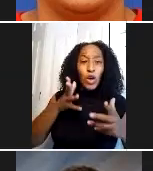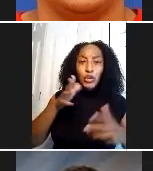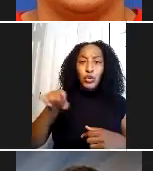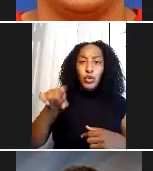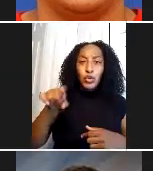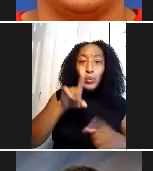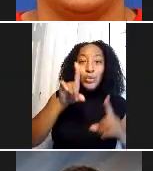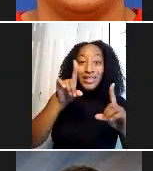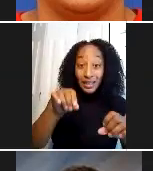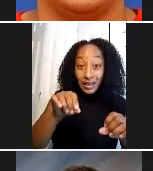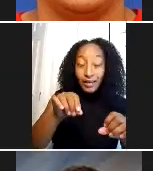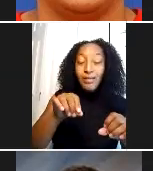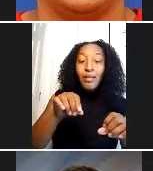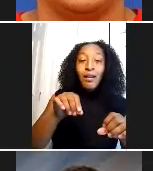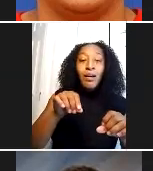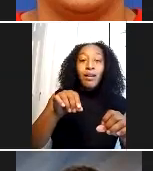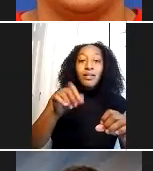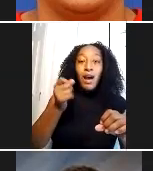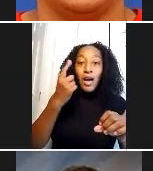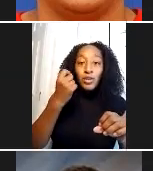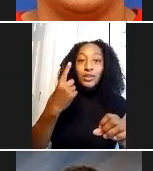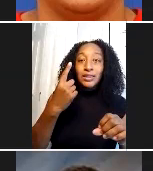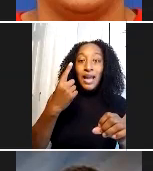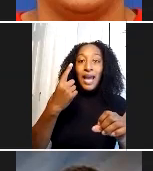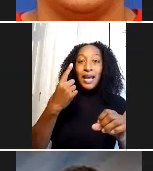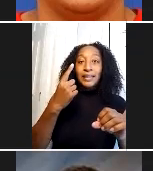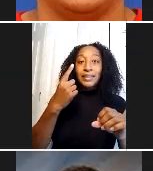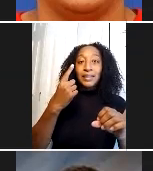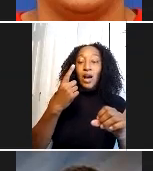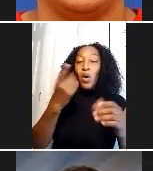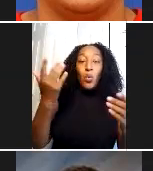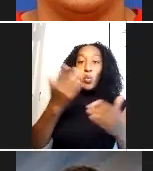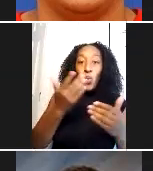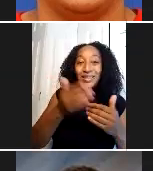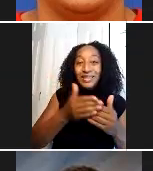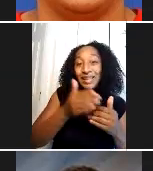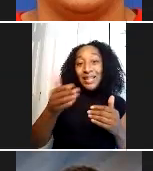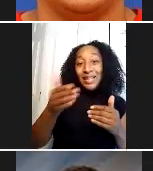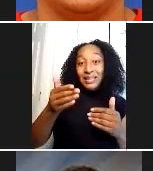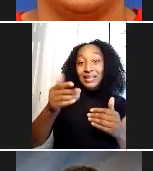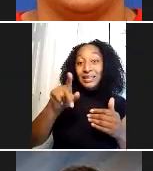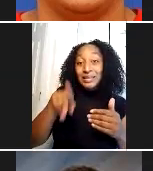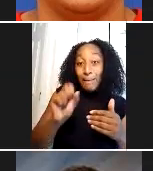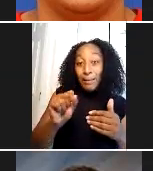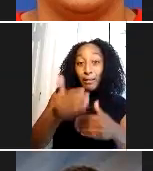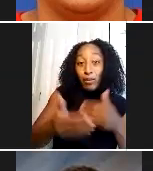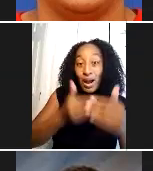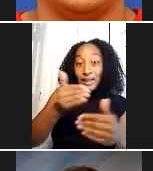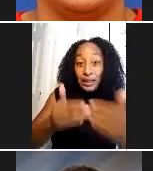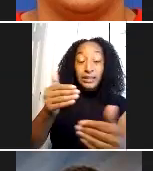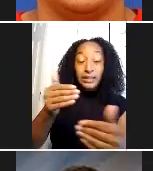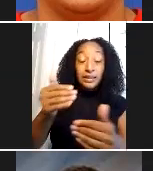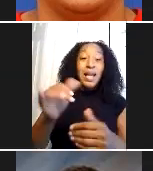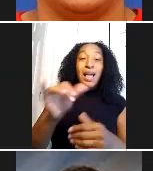seen or heard these commercials where they say, if you have taken this medication and died, or if you've had